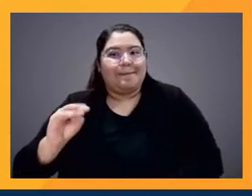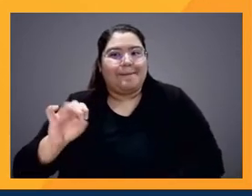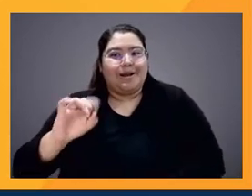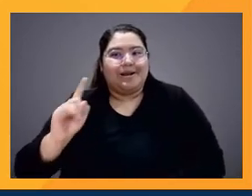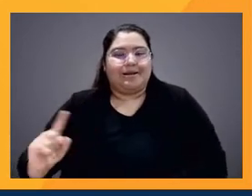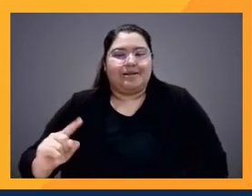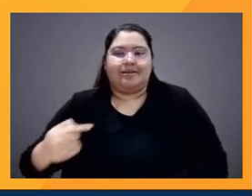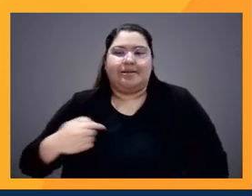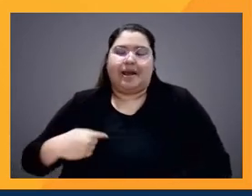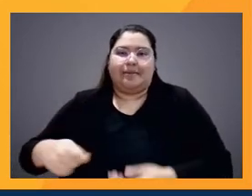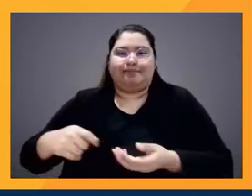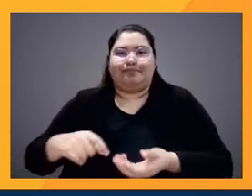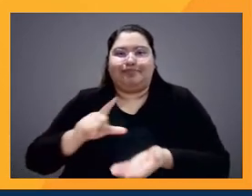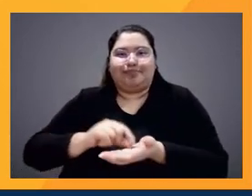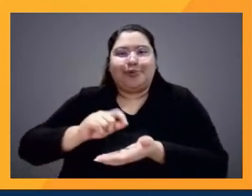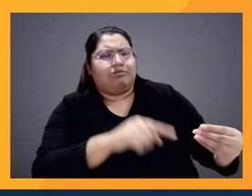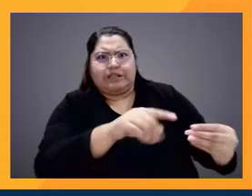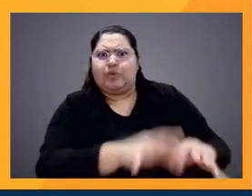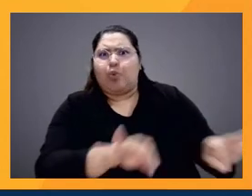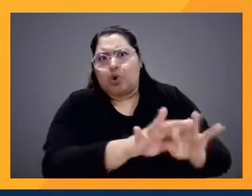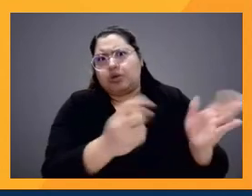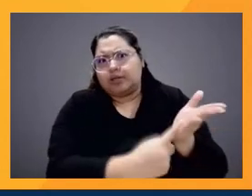in supporting Latinos.